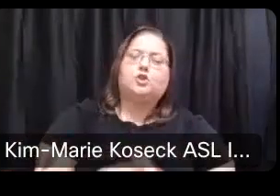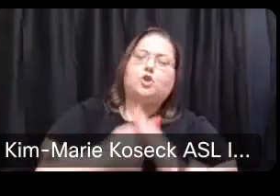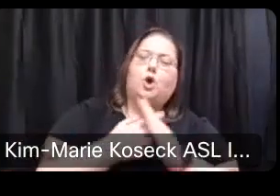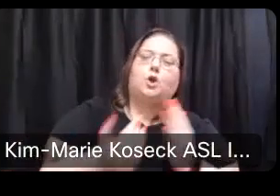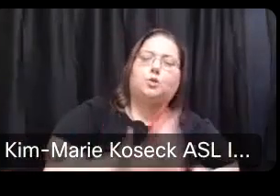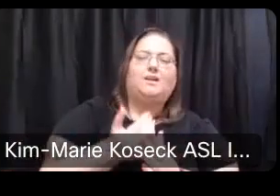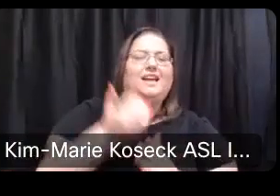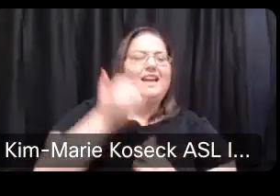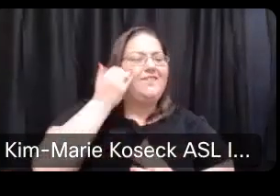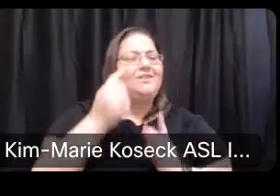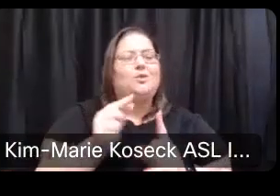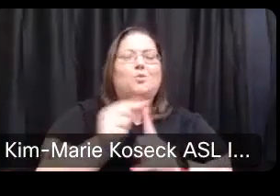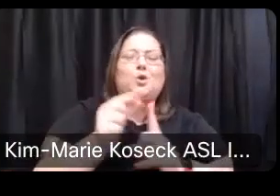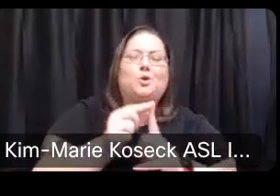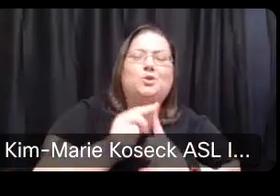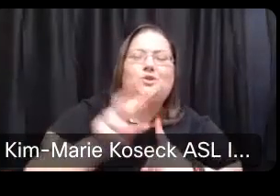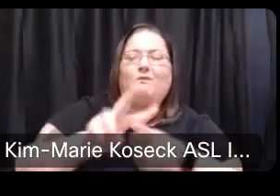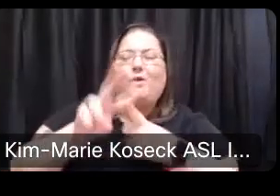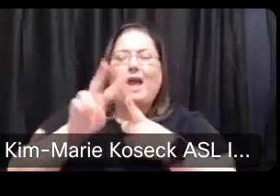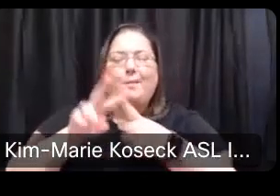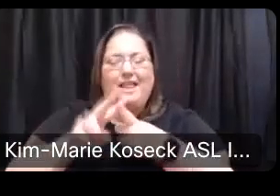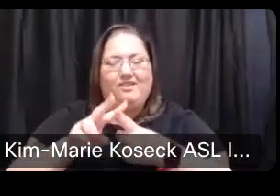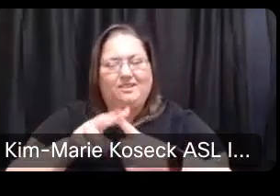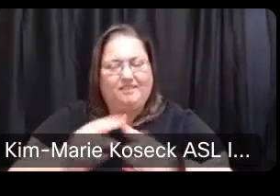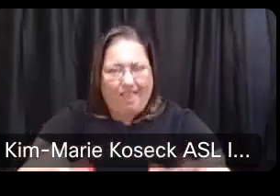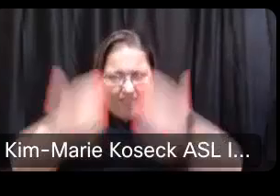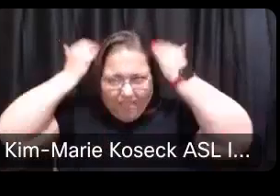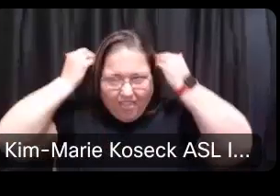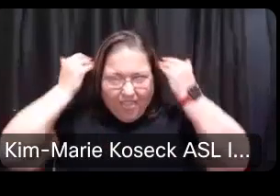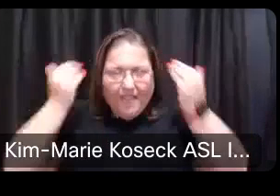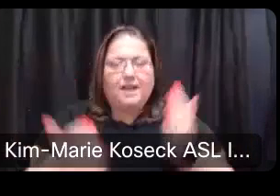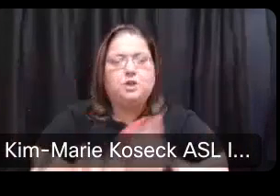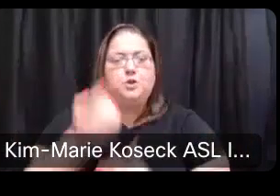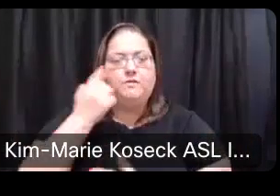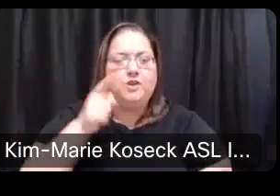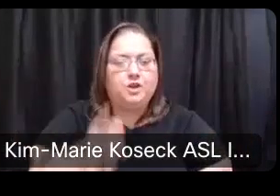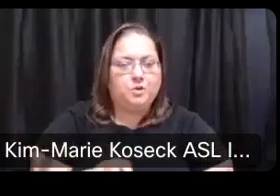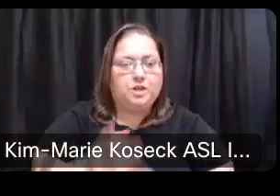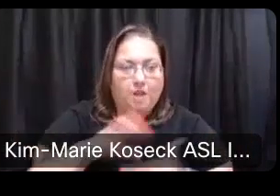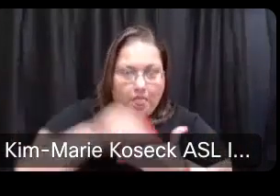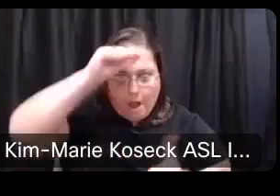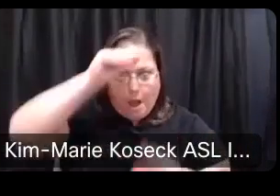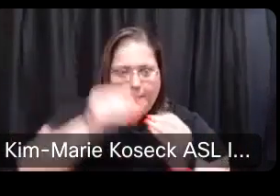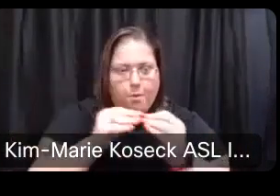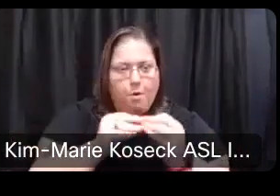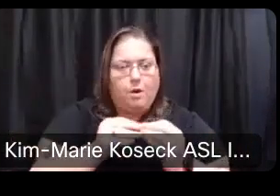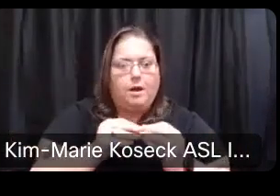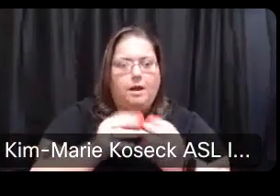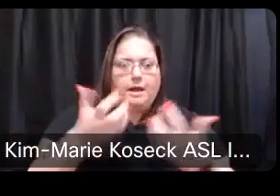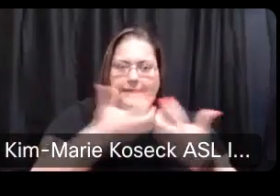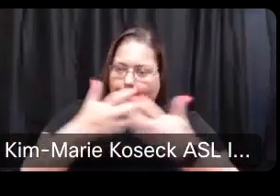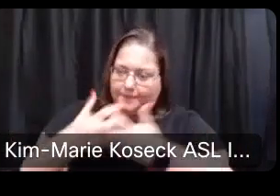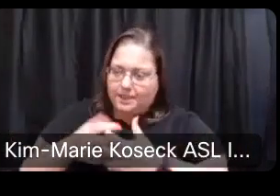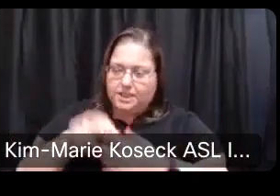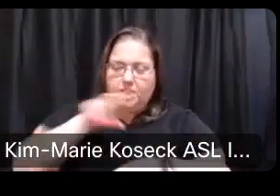the words or vocabulary that was used tonight is new for you and you'd like to learn more about adaptation and